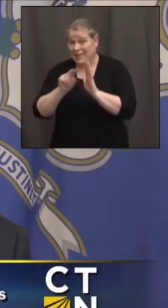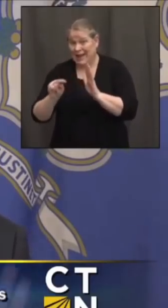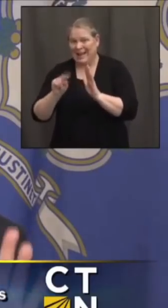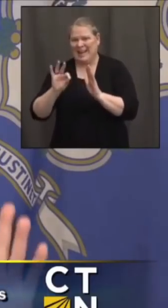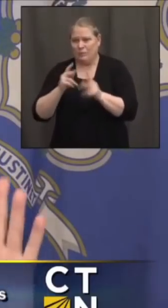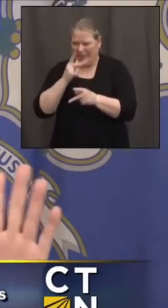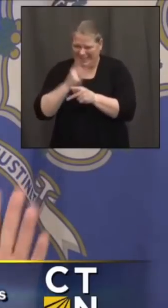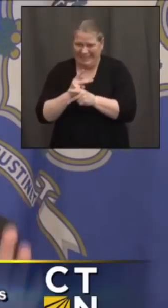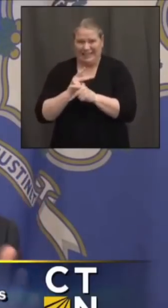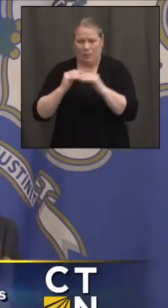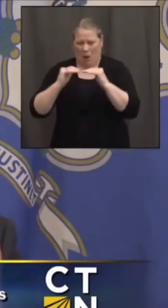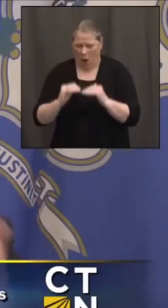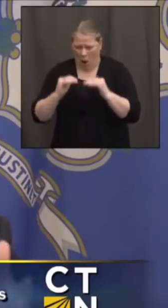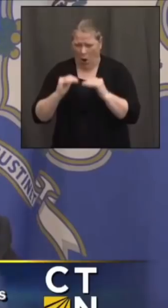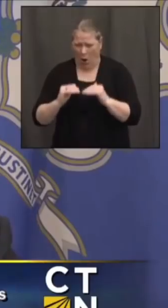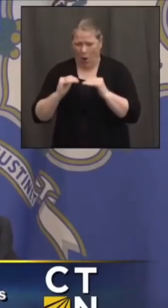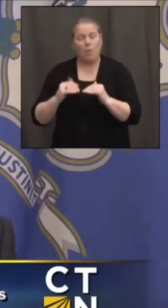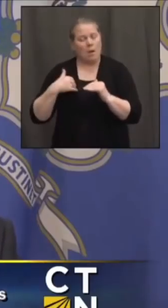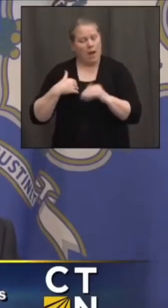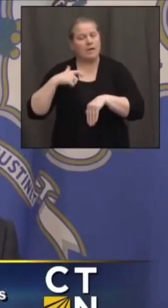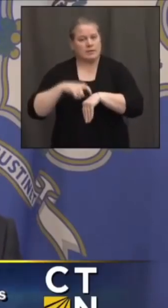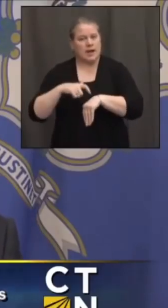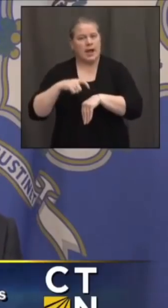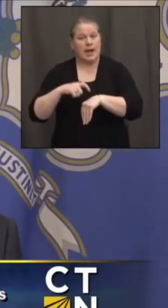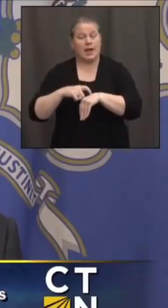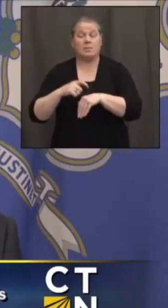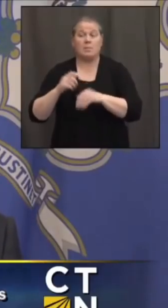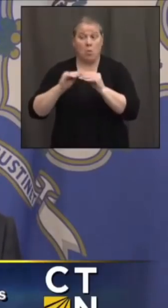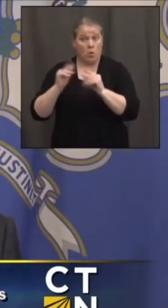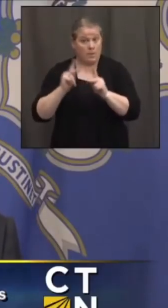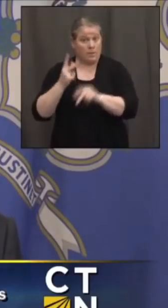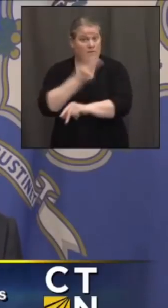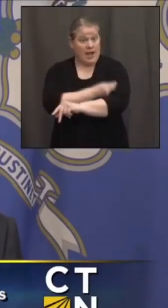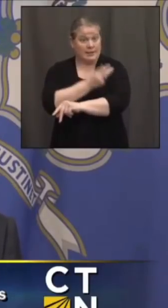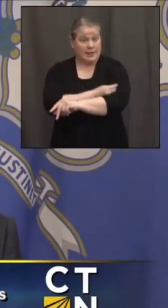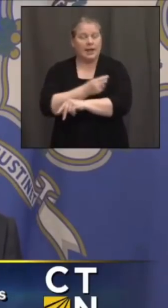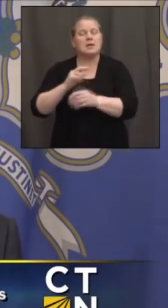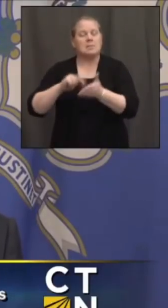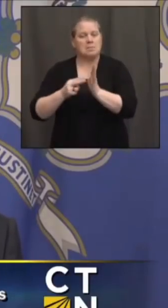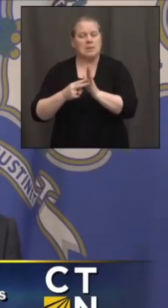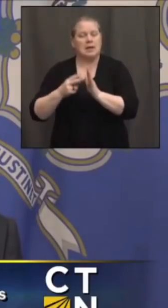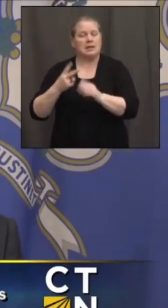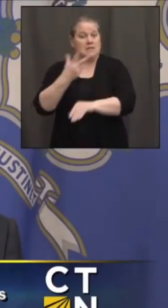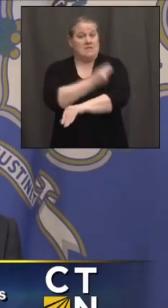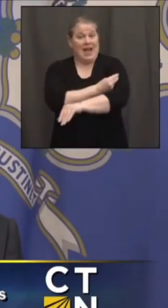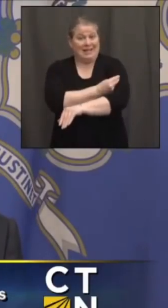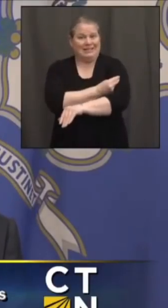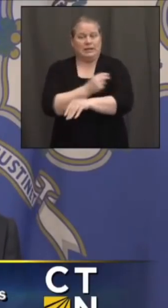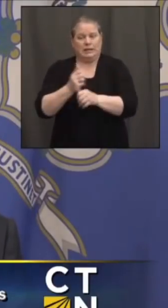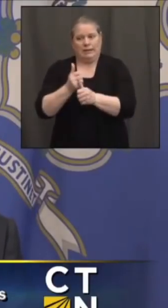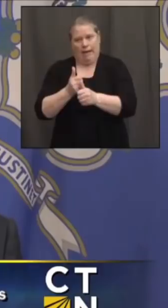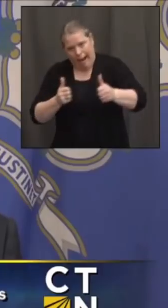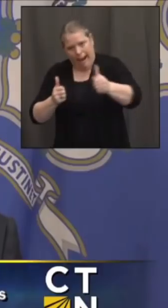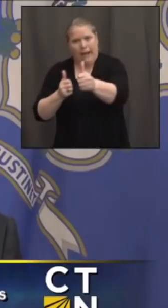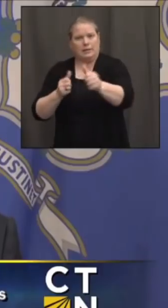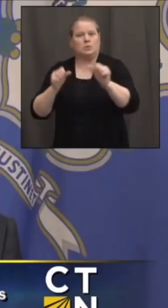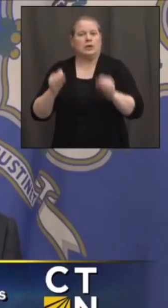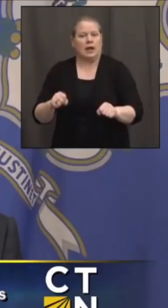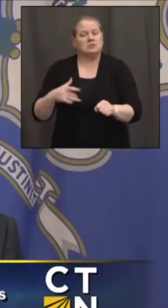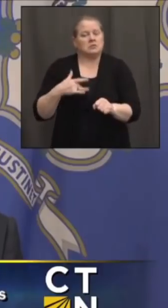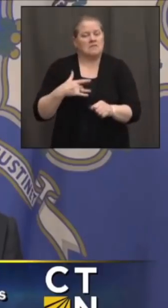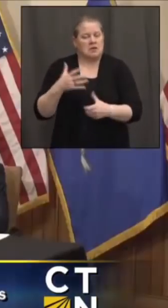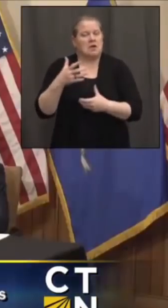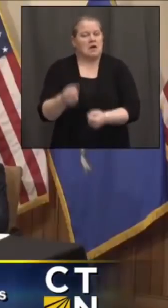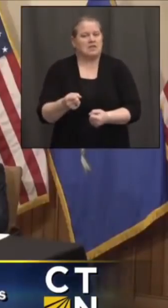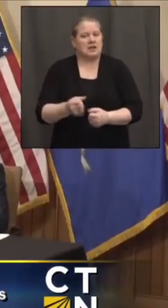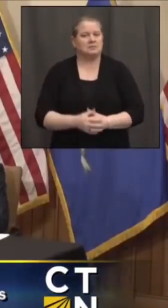have time as more and more people, especially the most vulnerable people, get vaccinated. That's what gives me some tentative confidence.